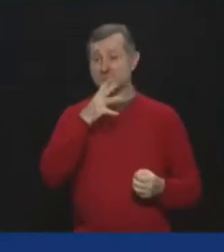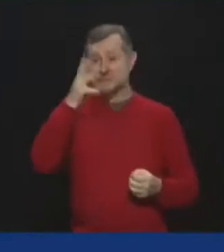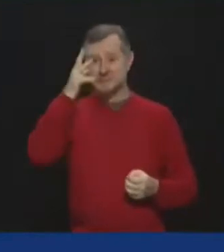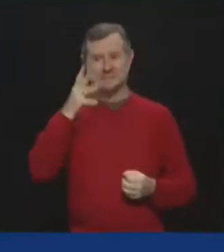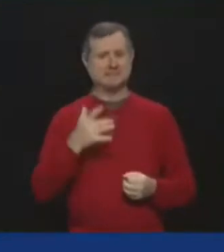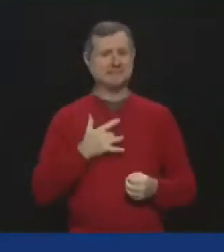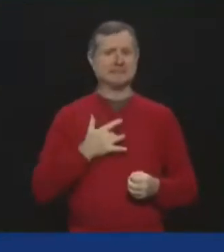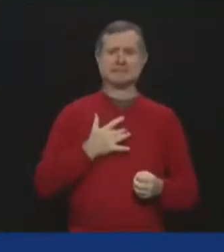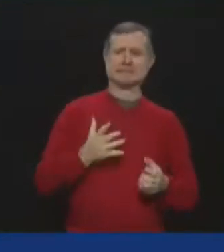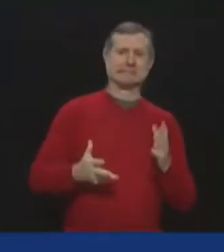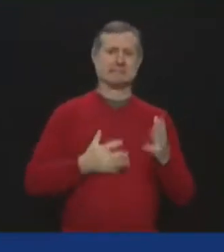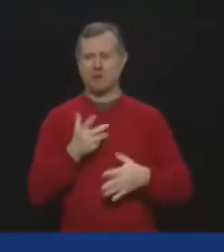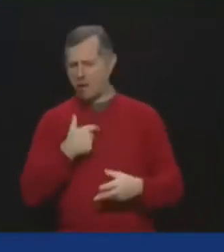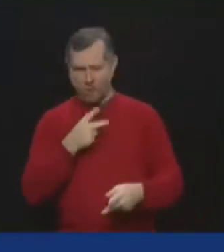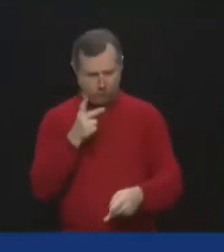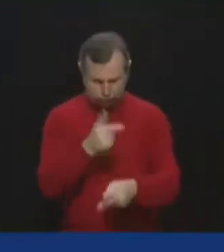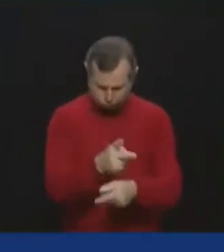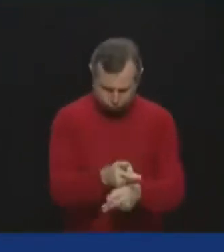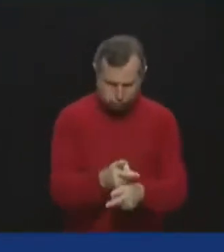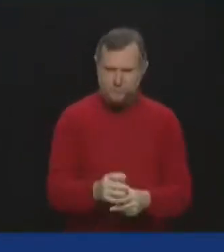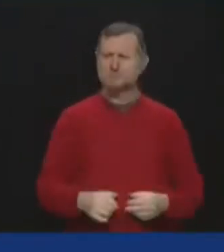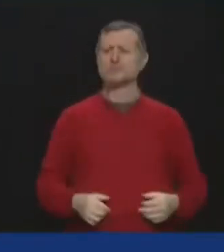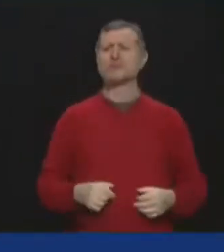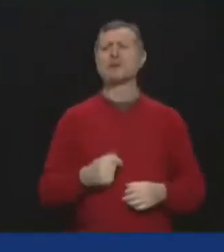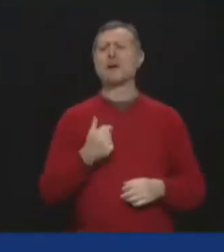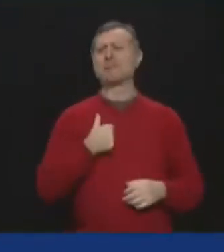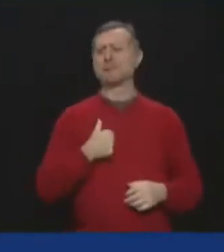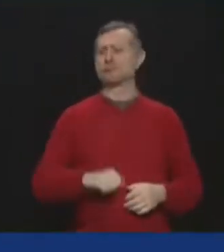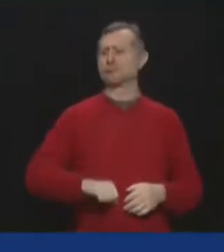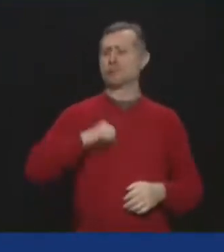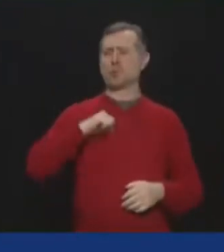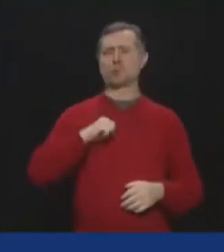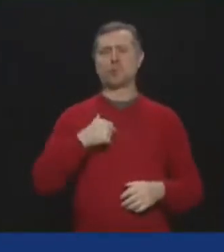plan. I am a proud abortion provider.